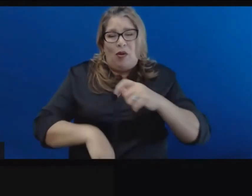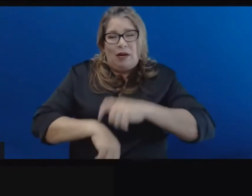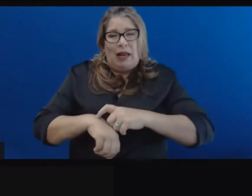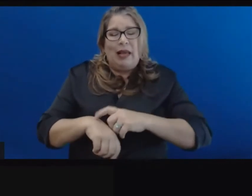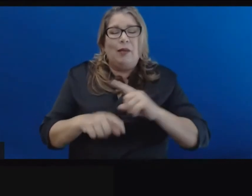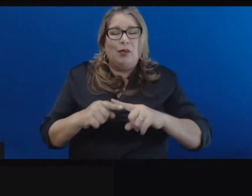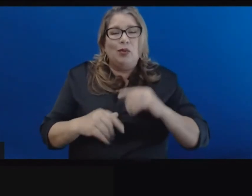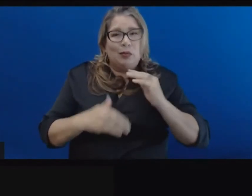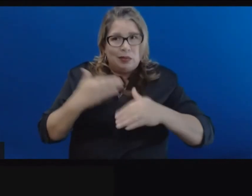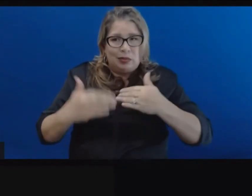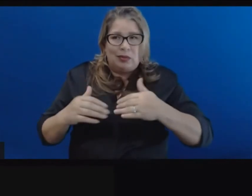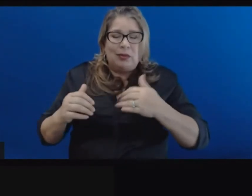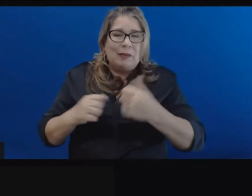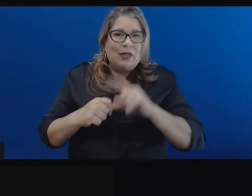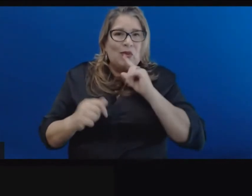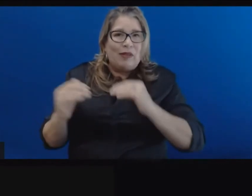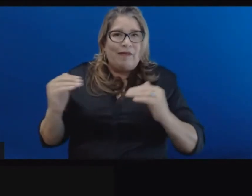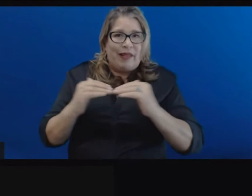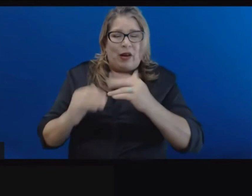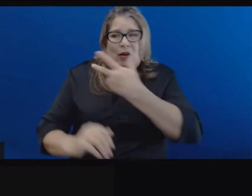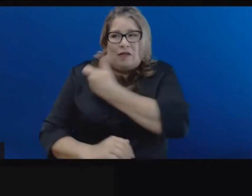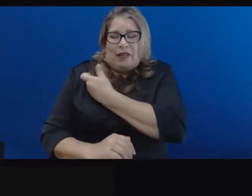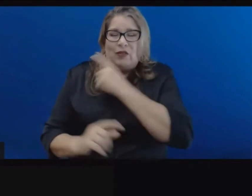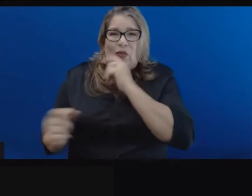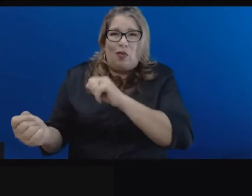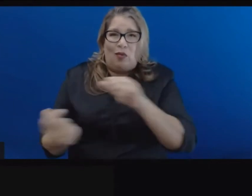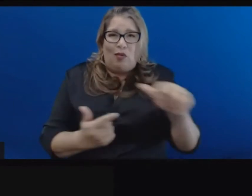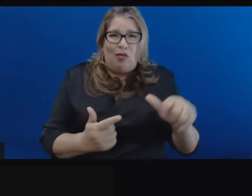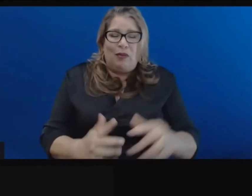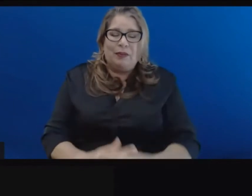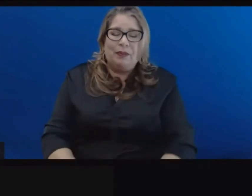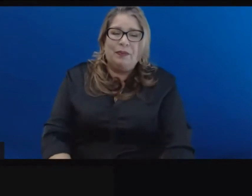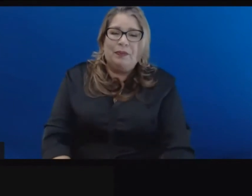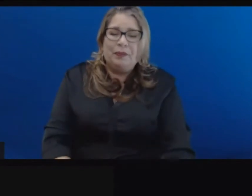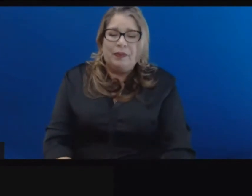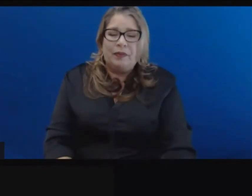Leslie Brinkley, ABC 7 News, San Francisco.